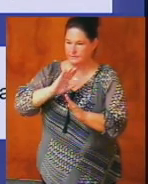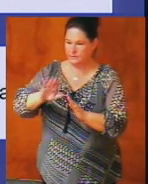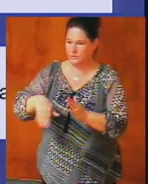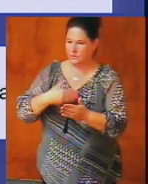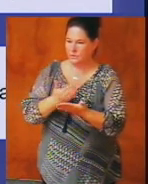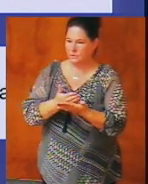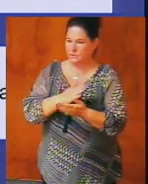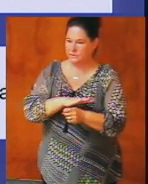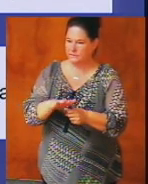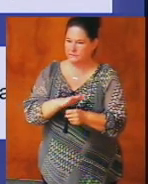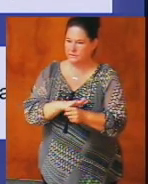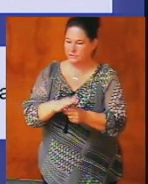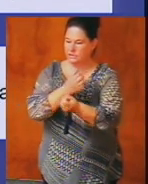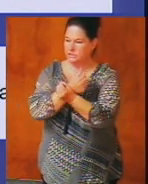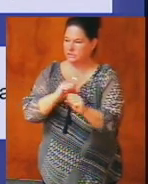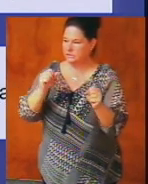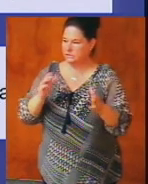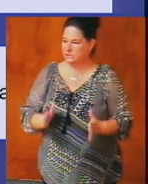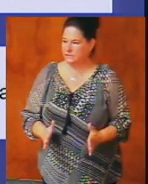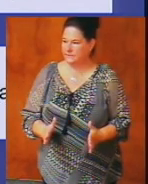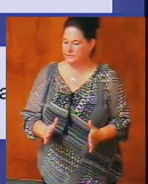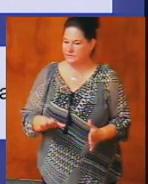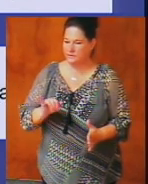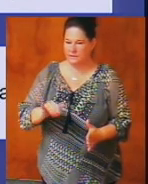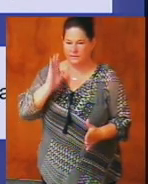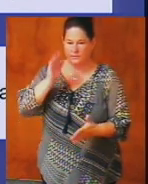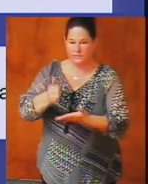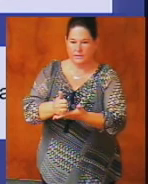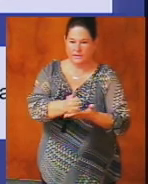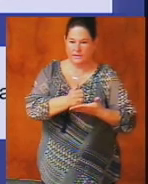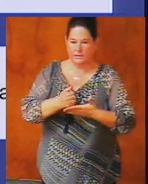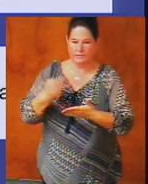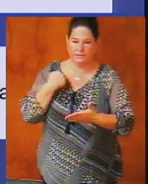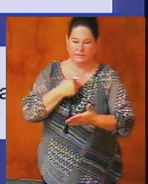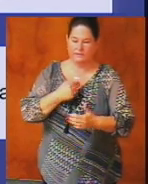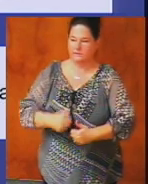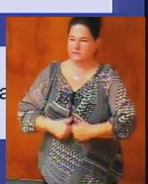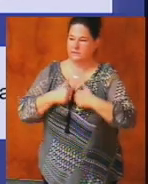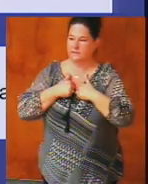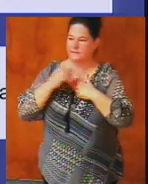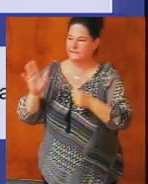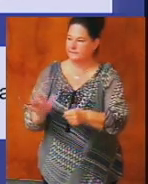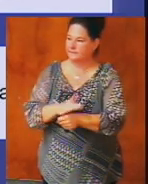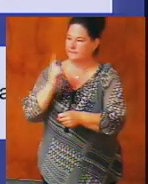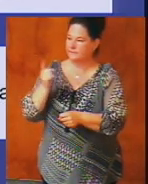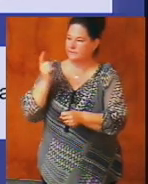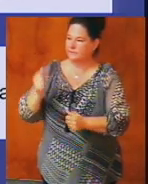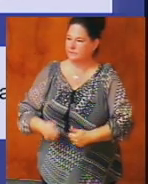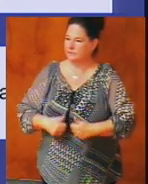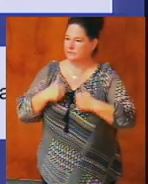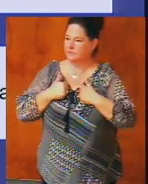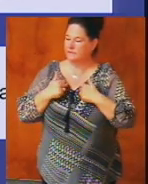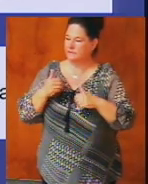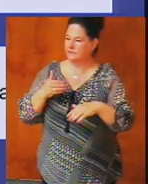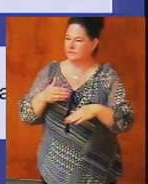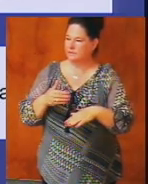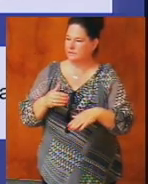all-sufficient Savior, that'll help us live victorious lives as Christians.